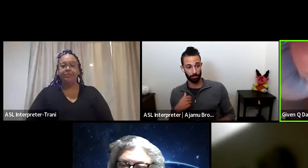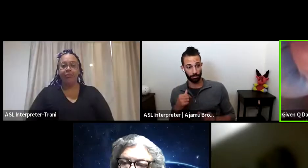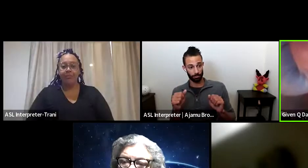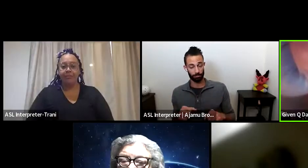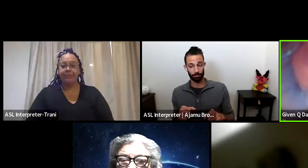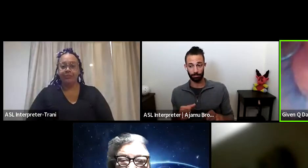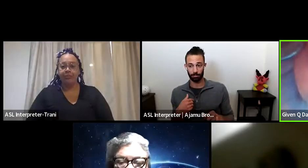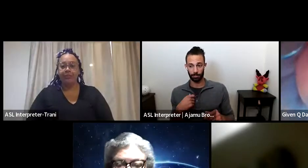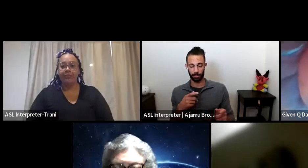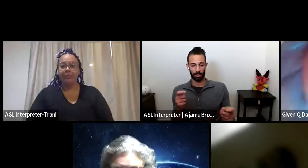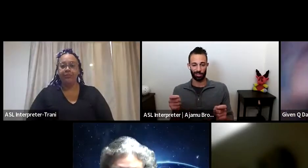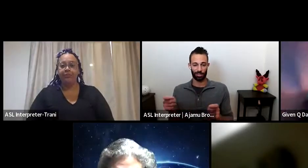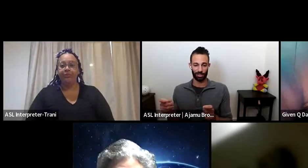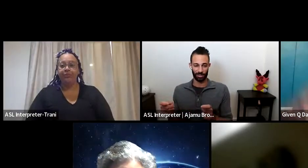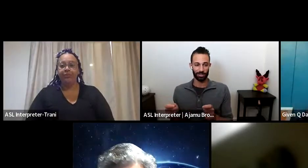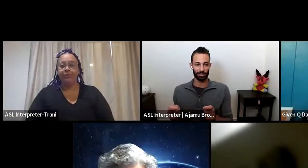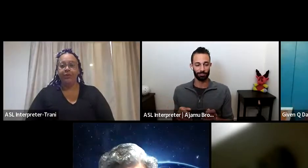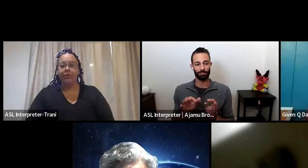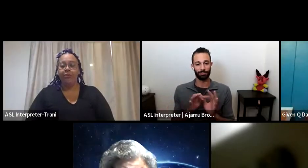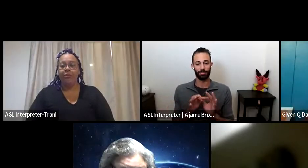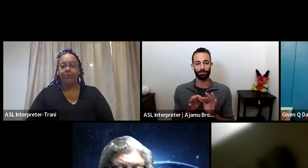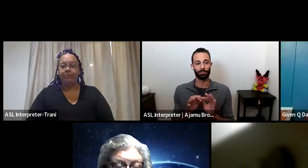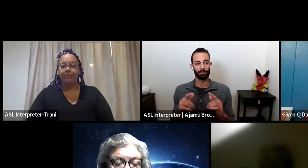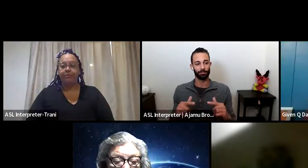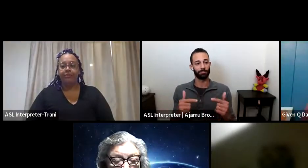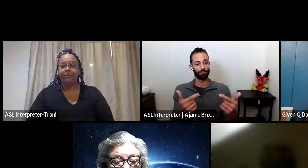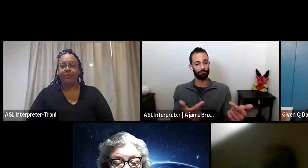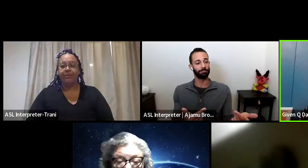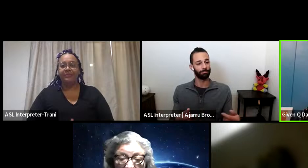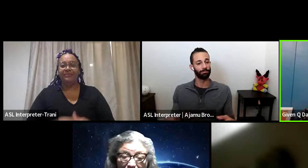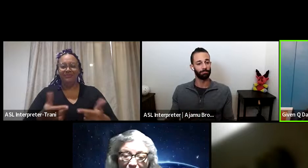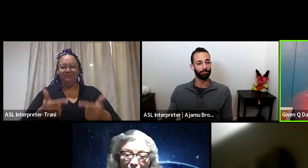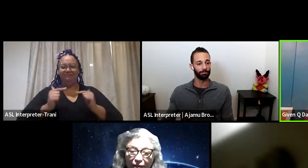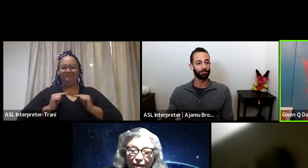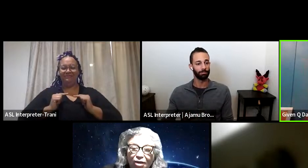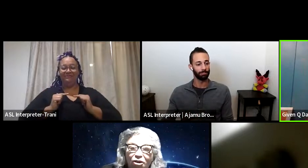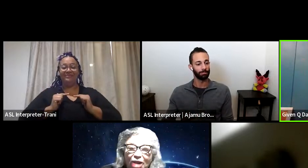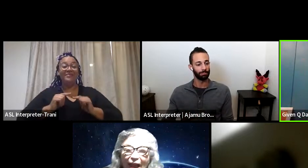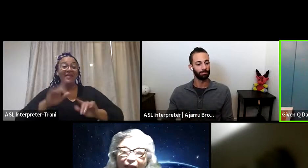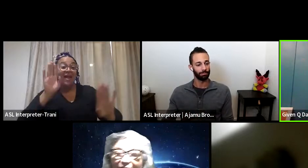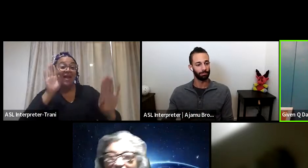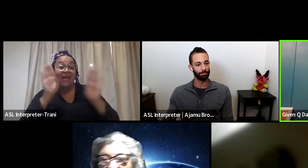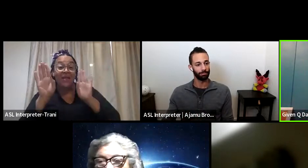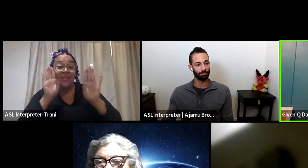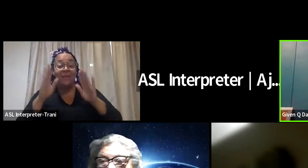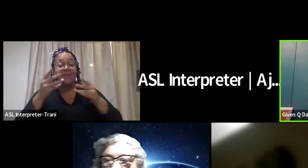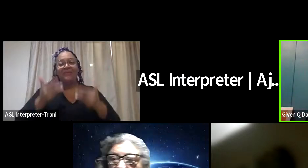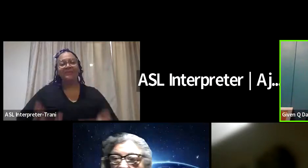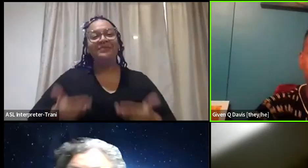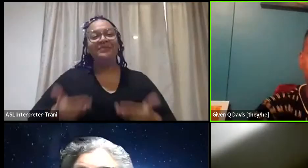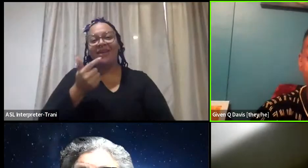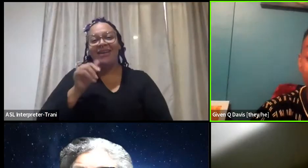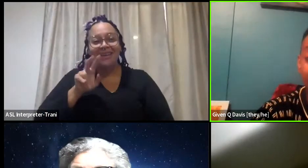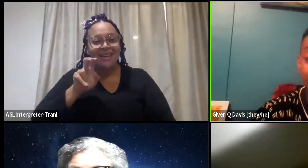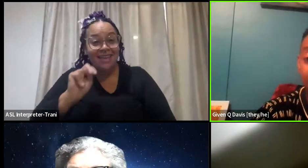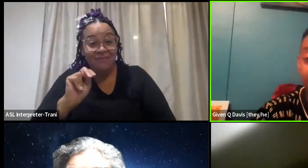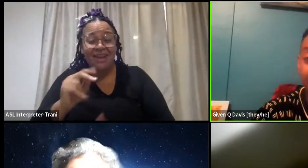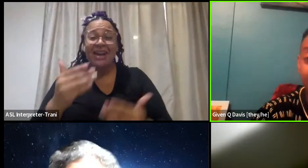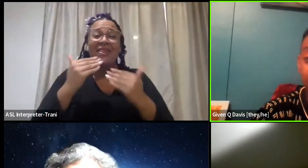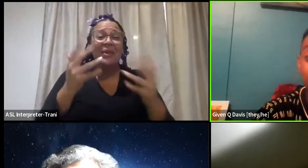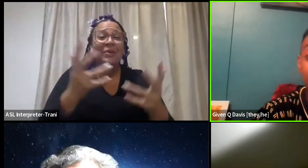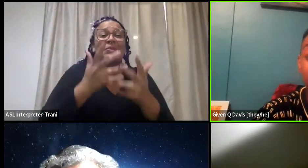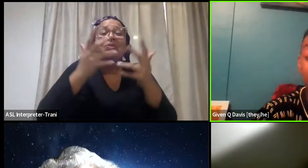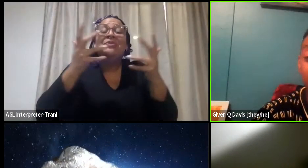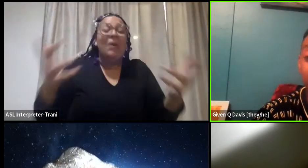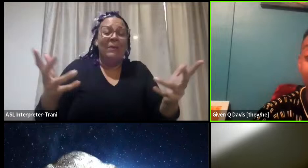adjust that a little bit. Sure enough. Yes. Hello. I'm Given, and thank you so much for having me.